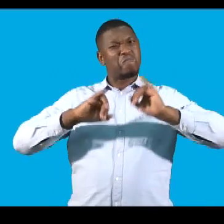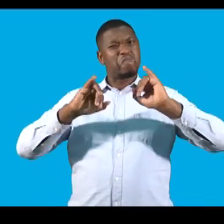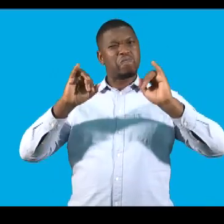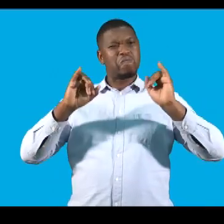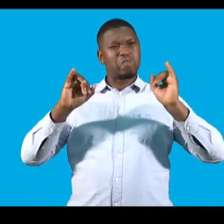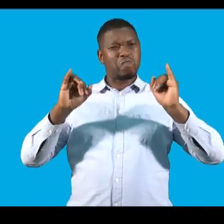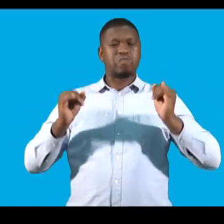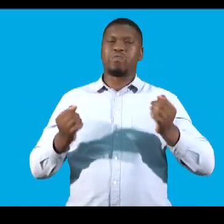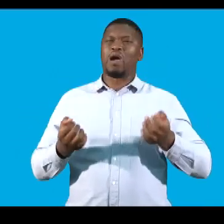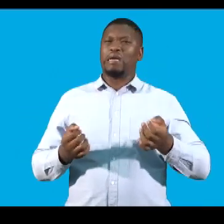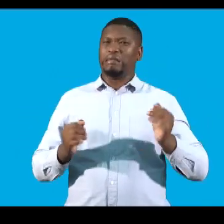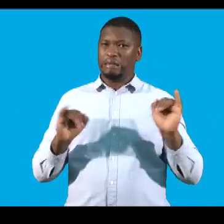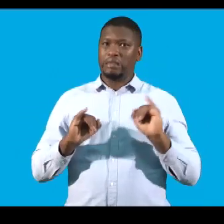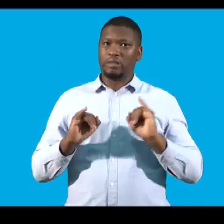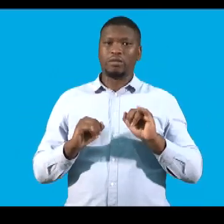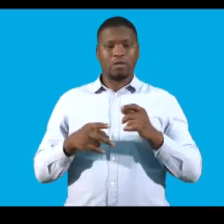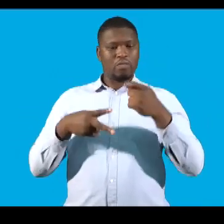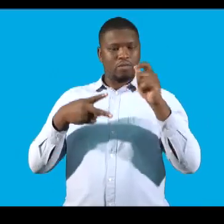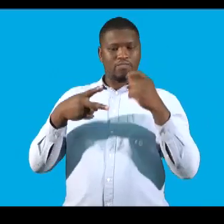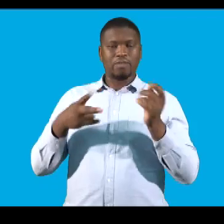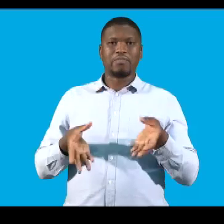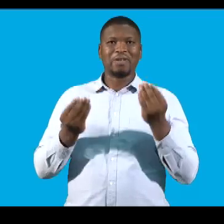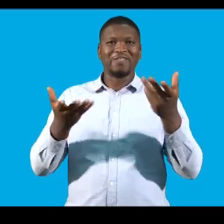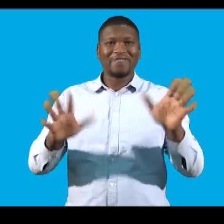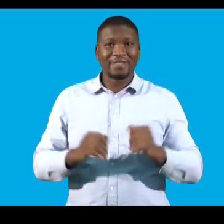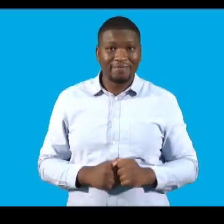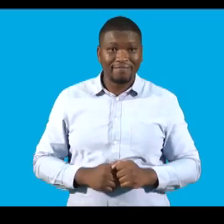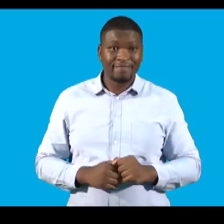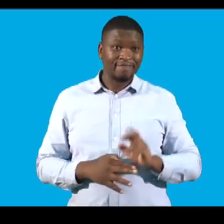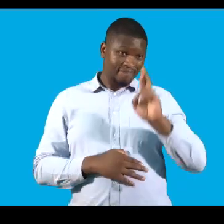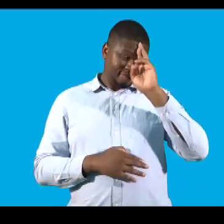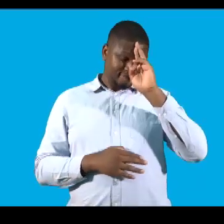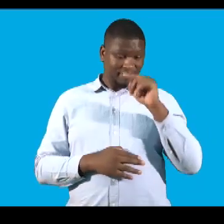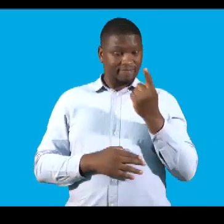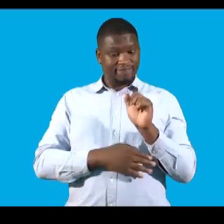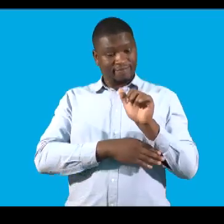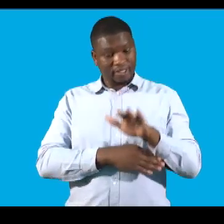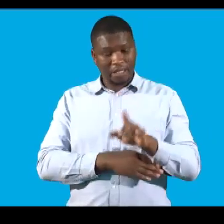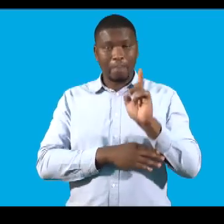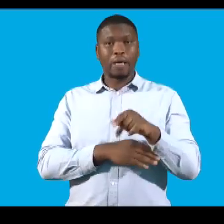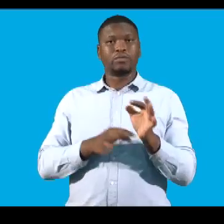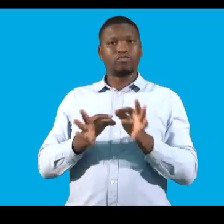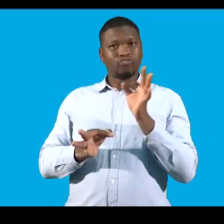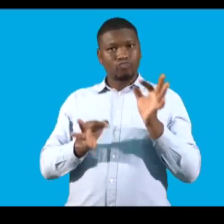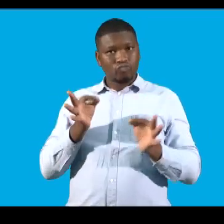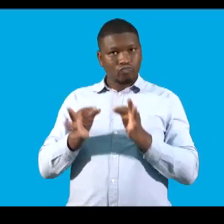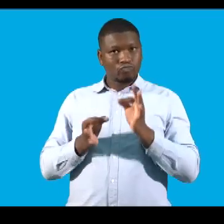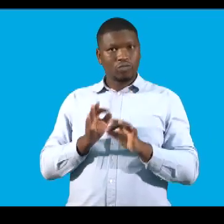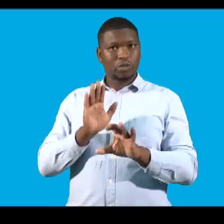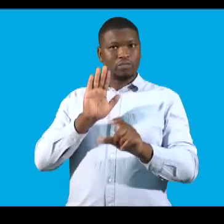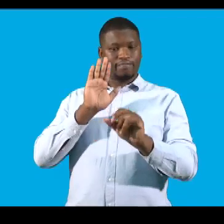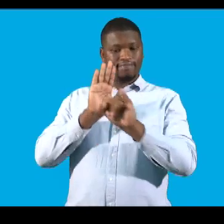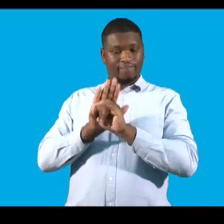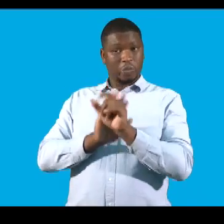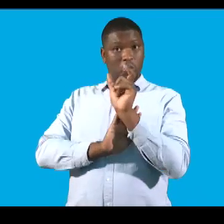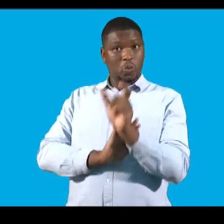dense. And that will score you your 2 marks. So remember, step 1, you have to analyze the identified